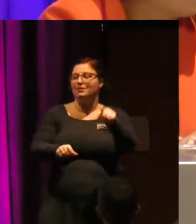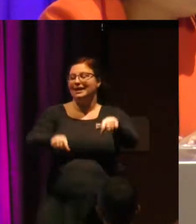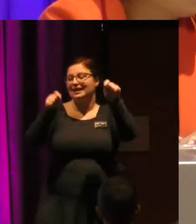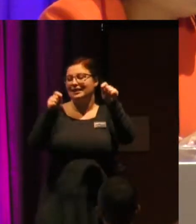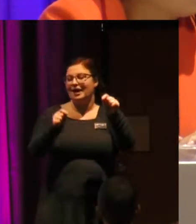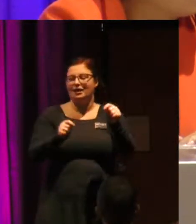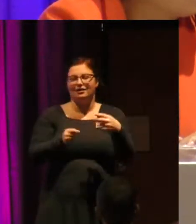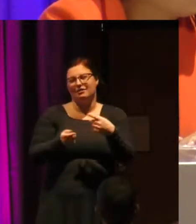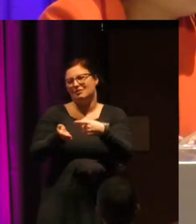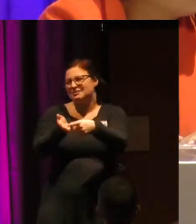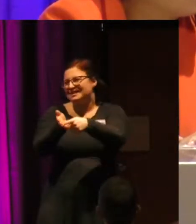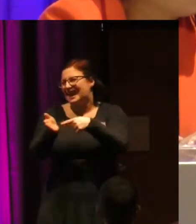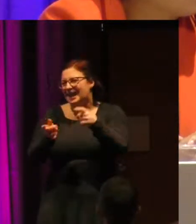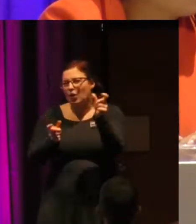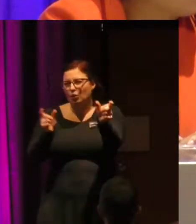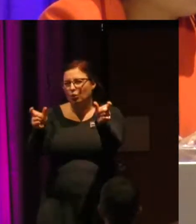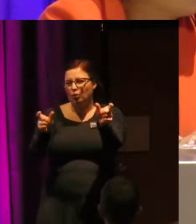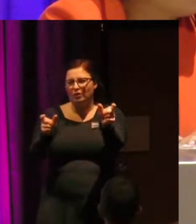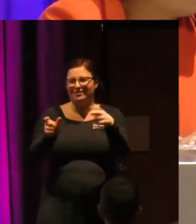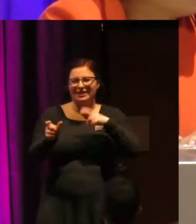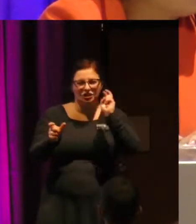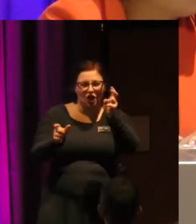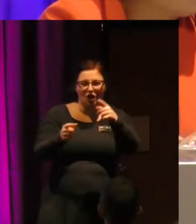special words,